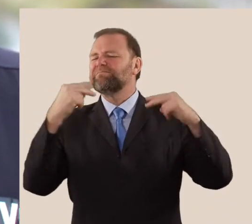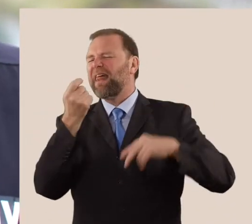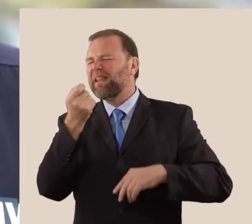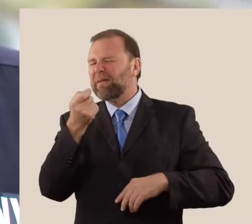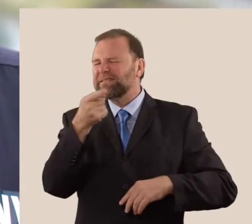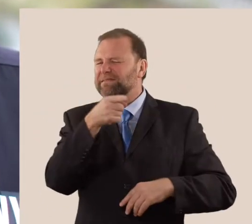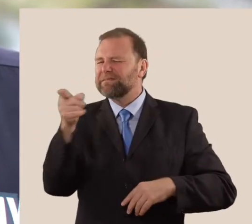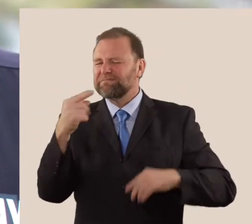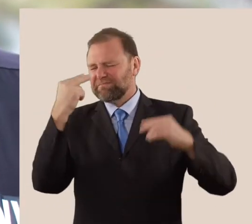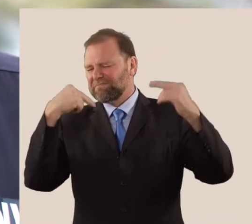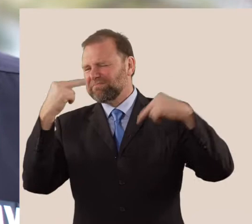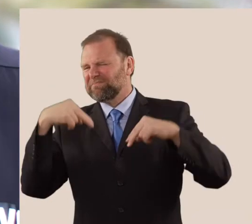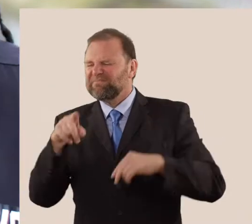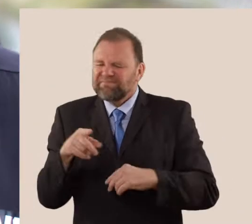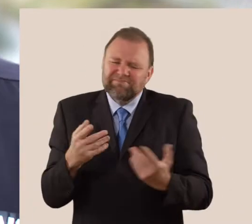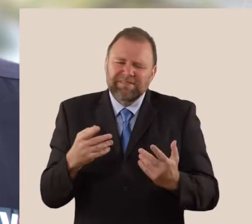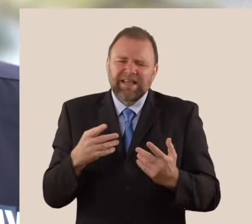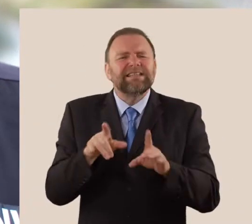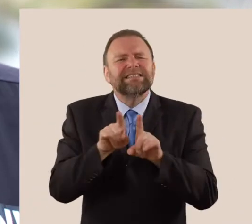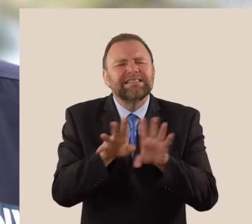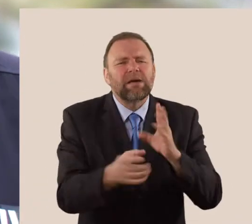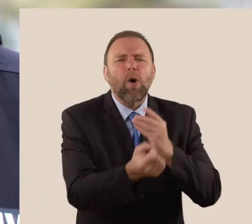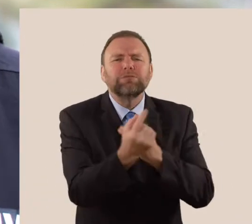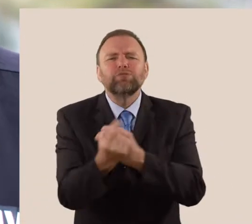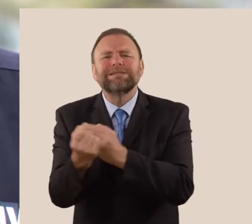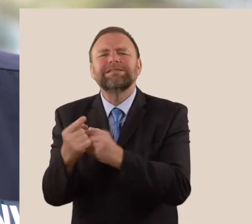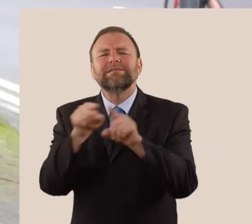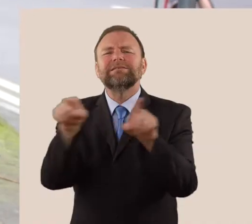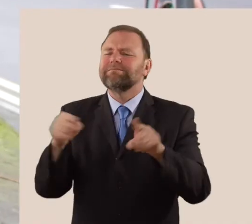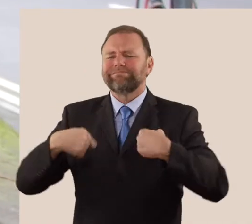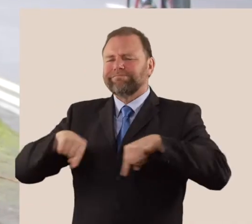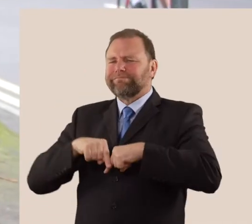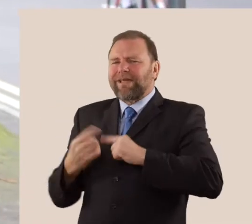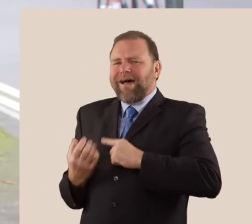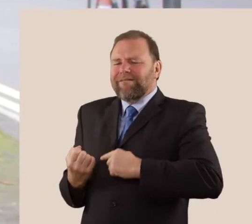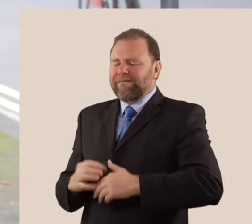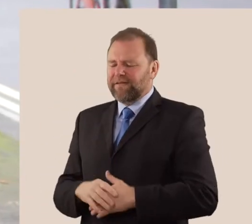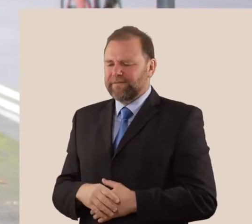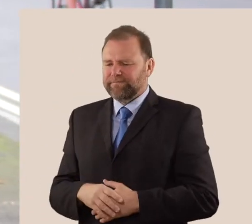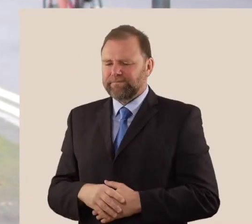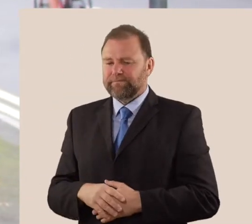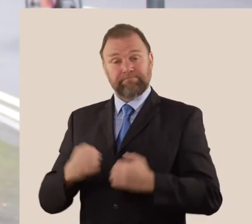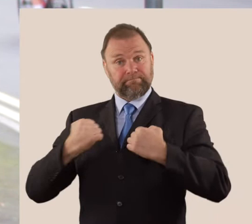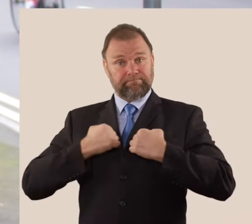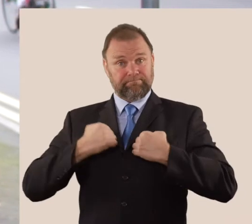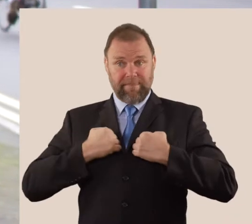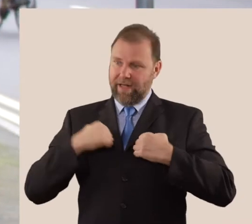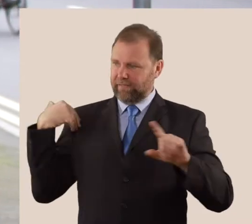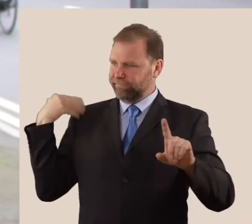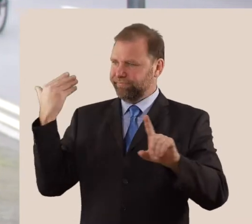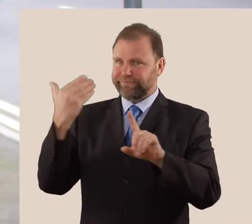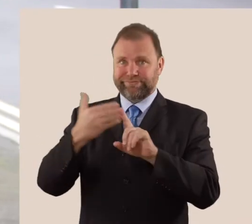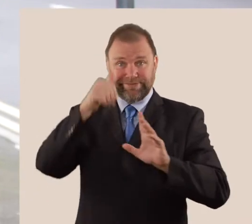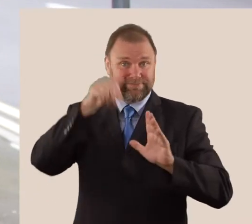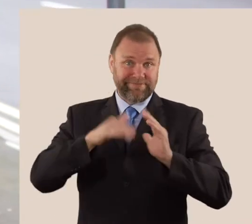families in the community and, just didn't get the same opportunities. It was quite tough. My experiences of inequality